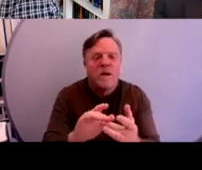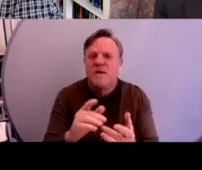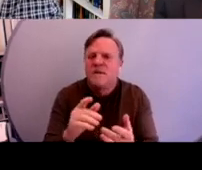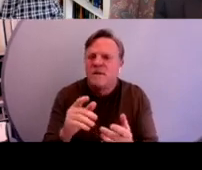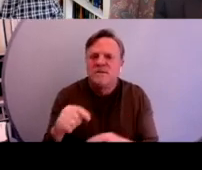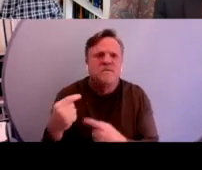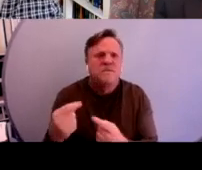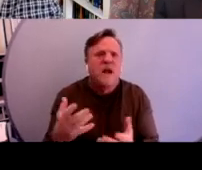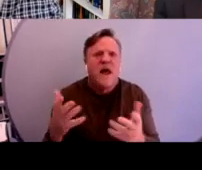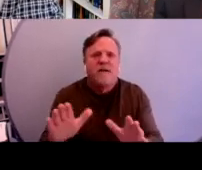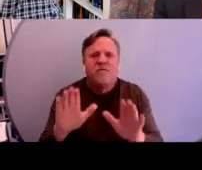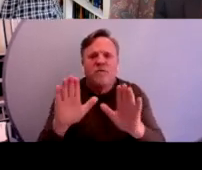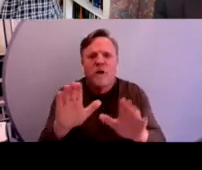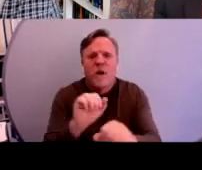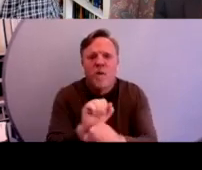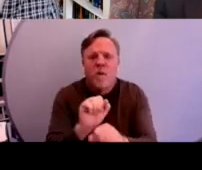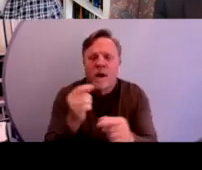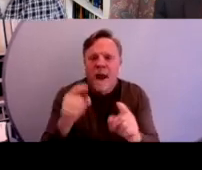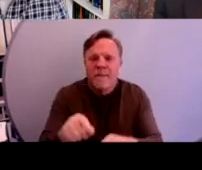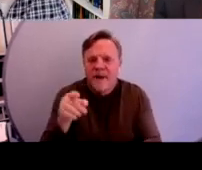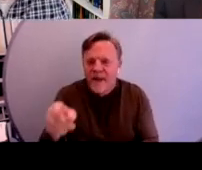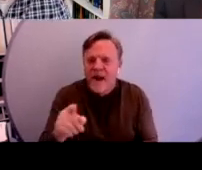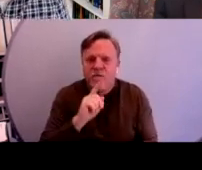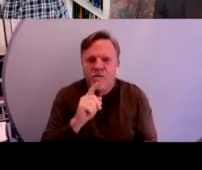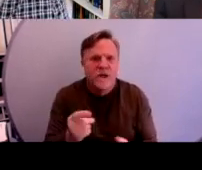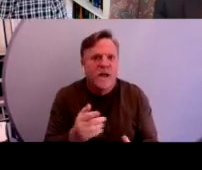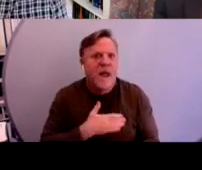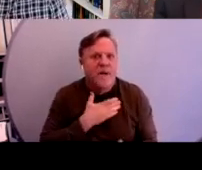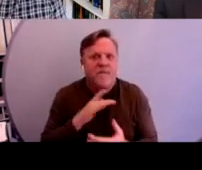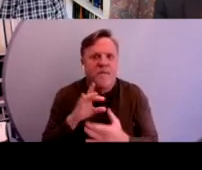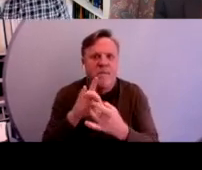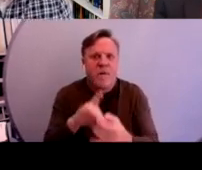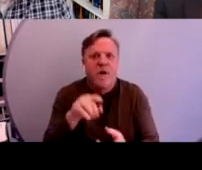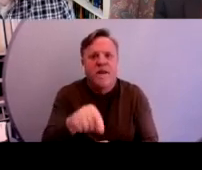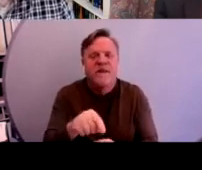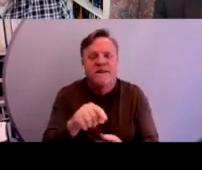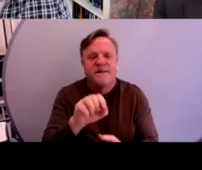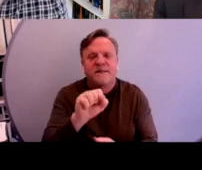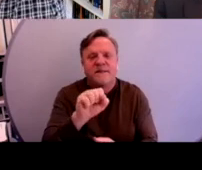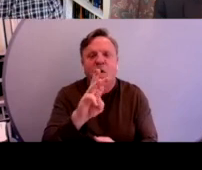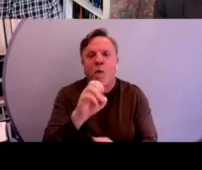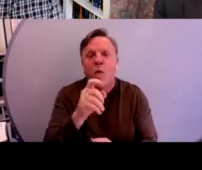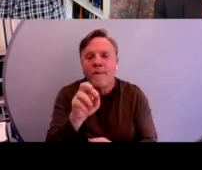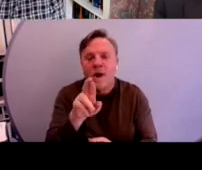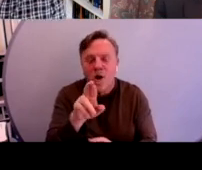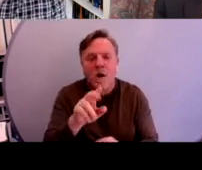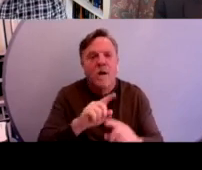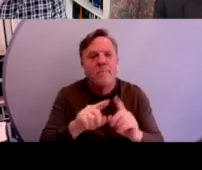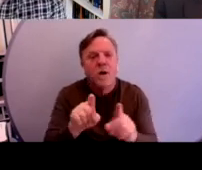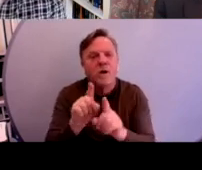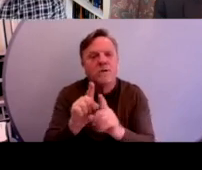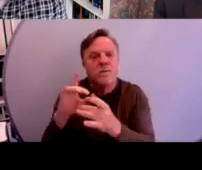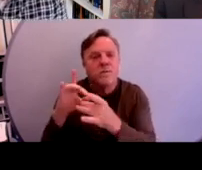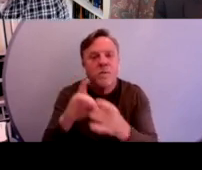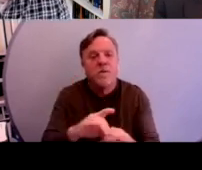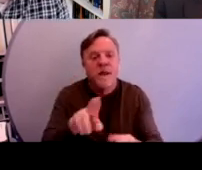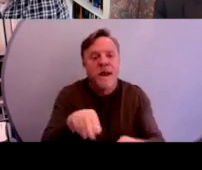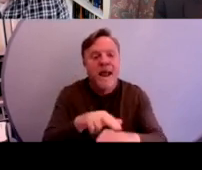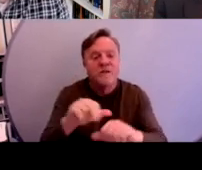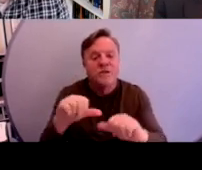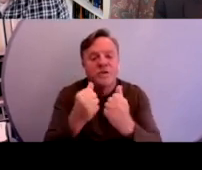work happening there. I'm thrilled to be part of this webinar series, but we've also been partnering with the National Association of Direct